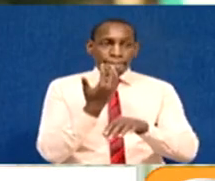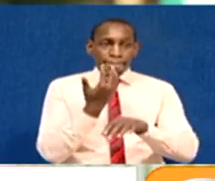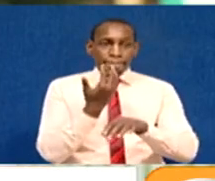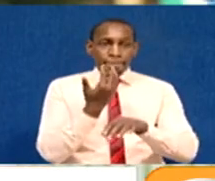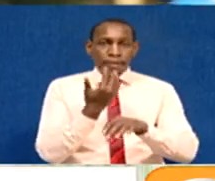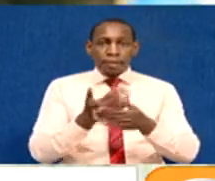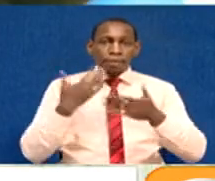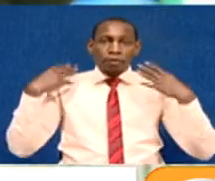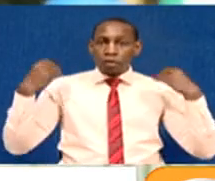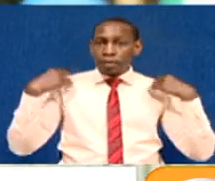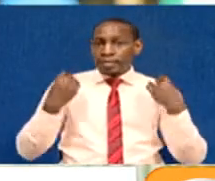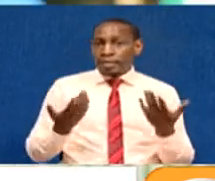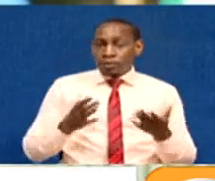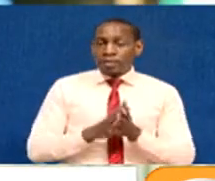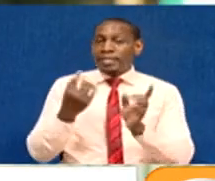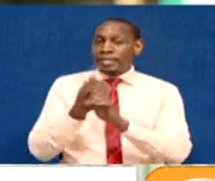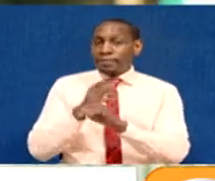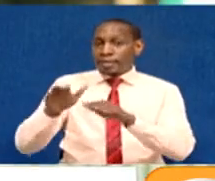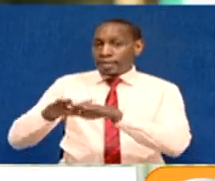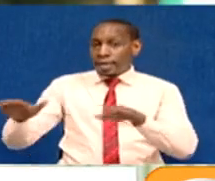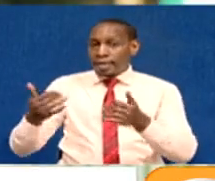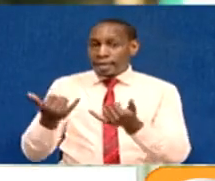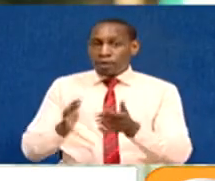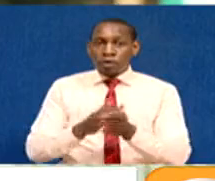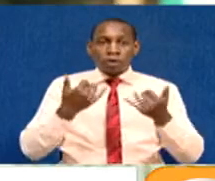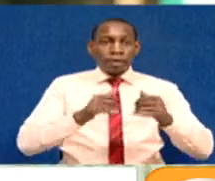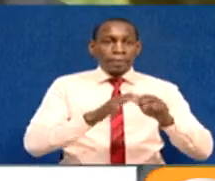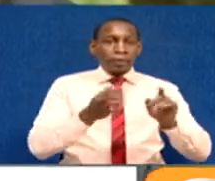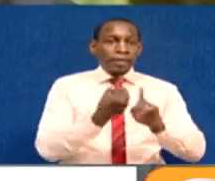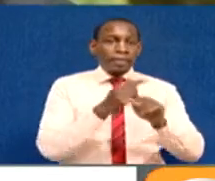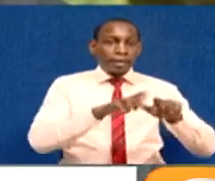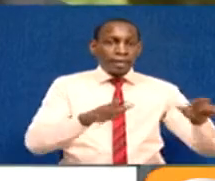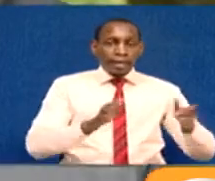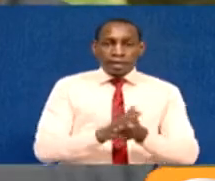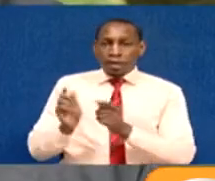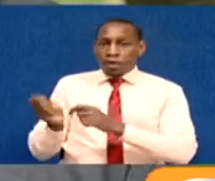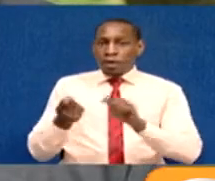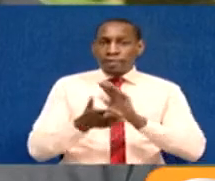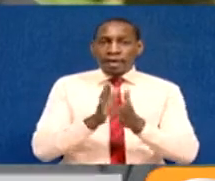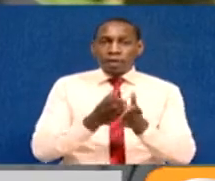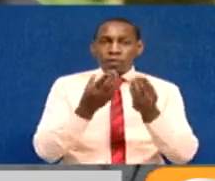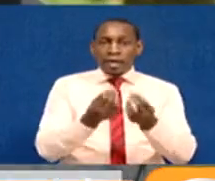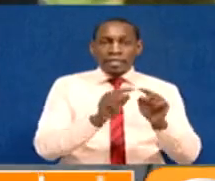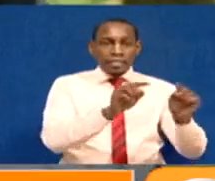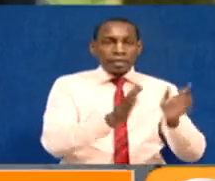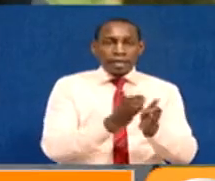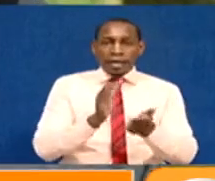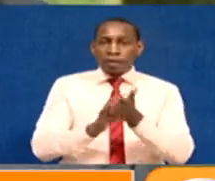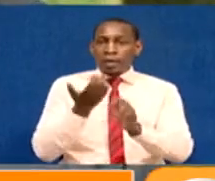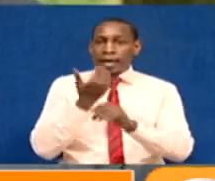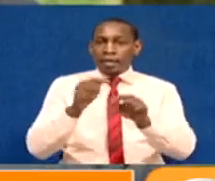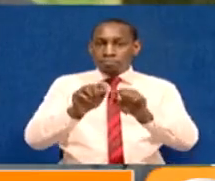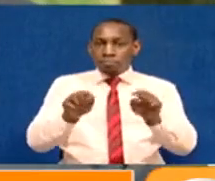the way we were practicing different course, and today we're playing also different course. In golf, there's no easy hole, there's no hard